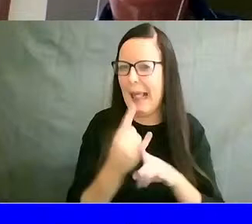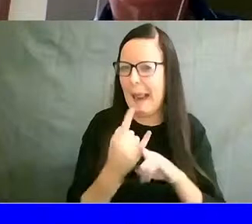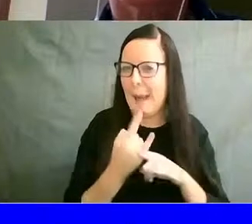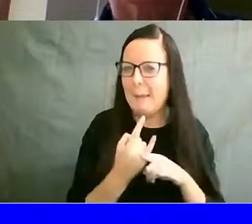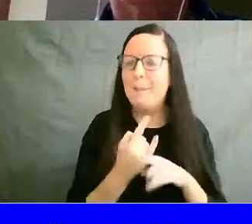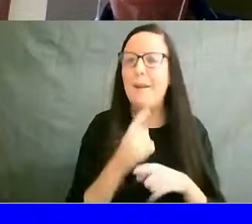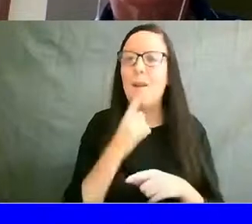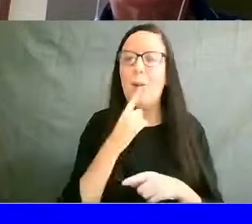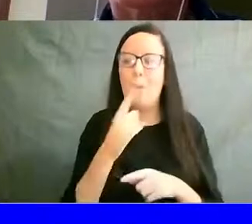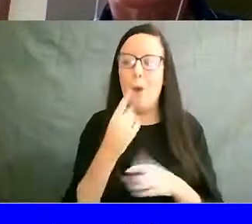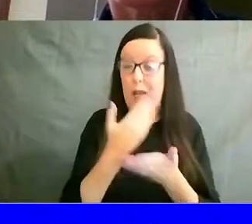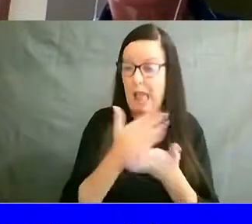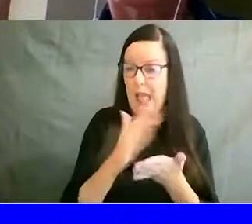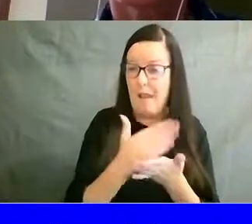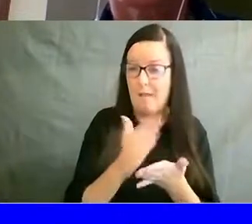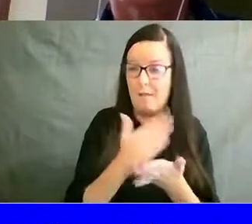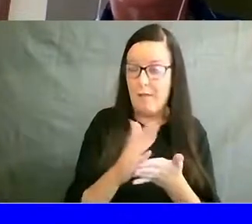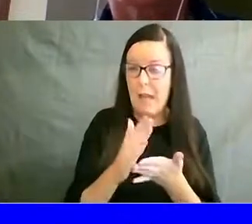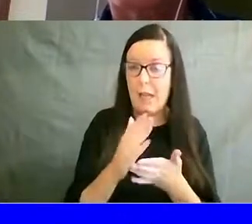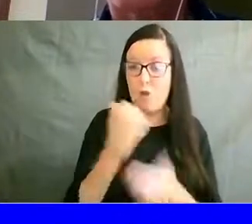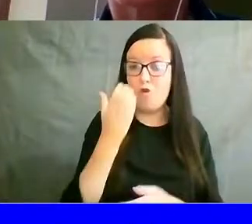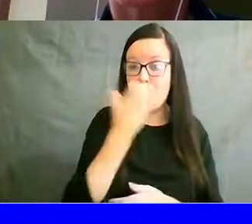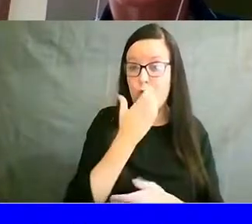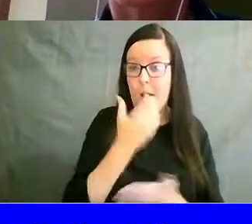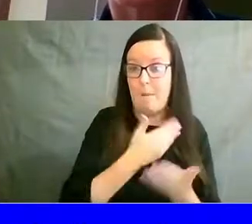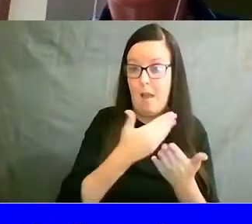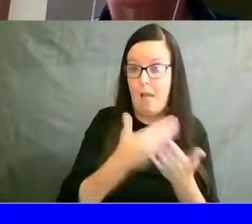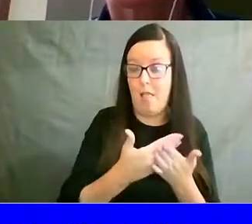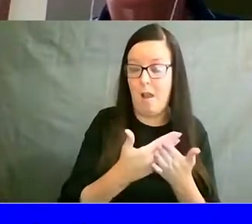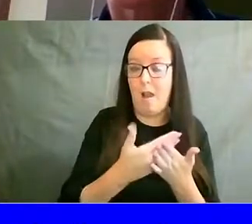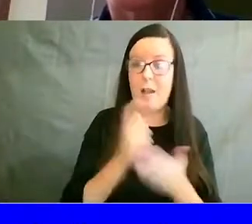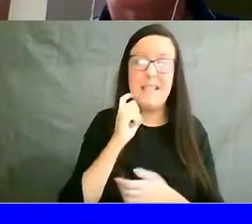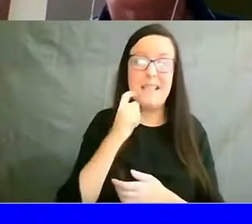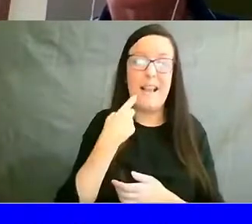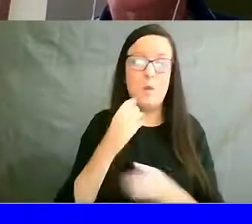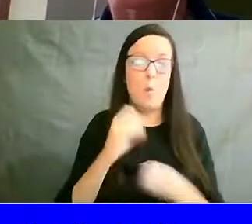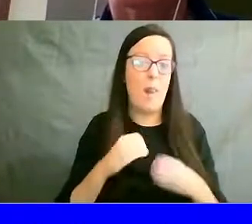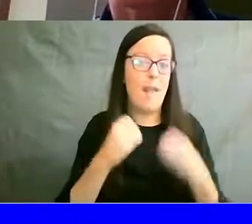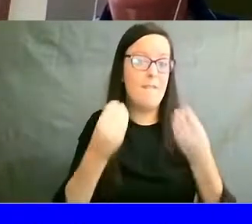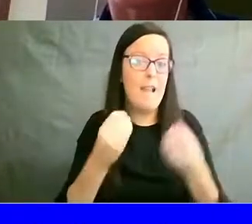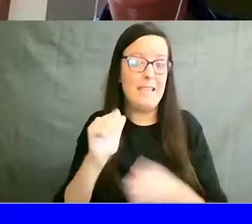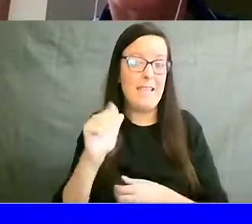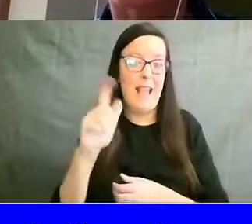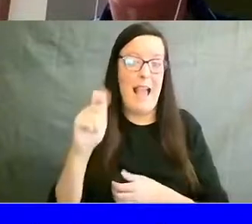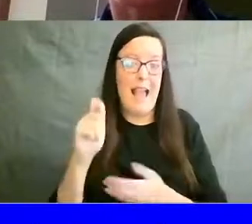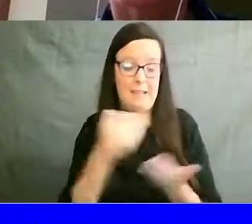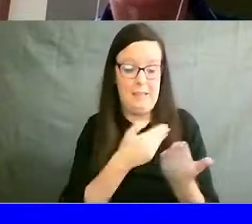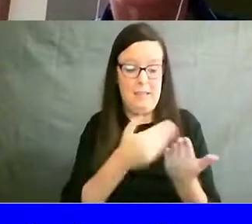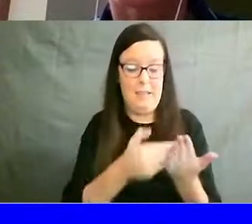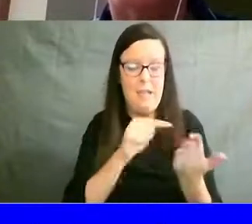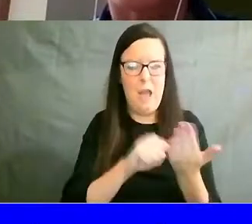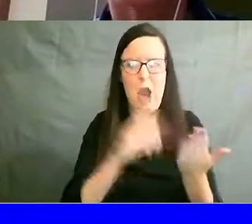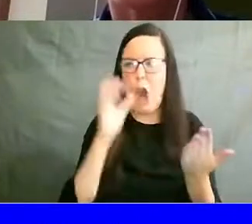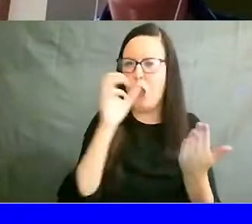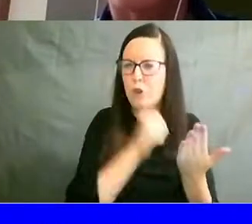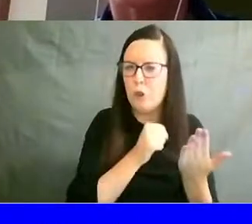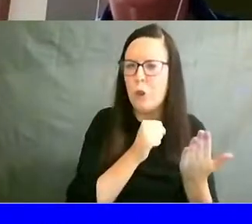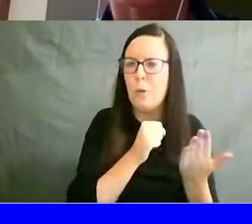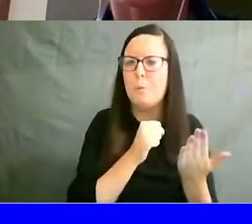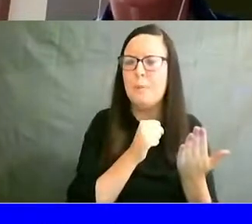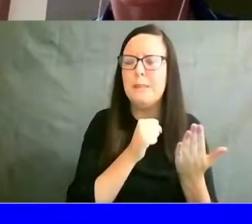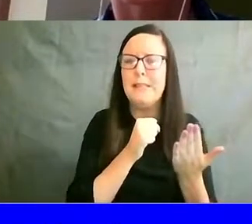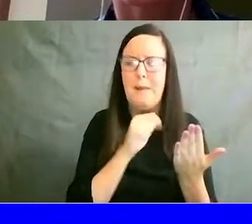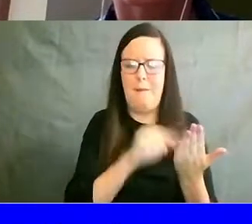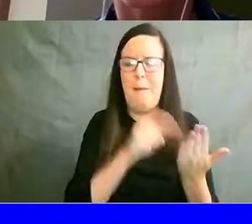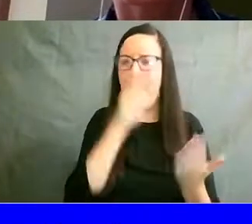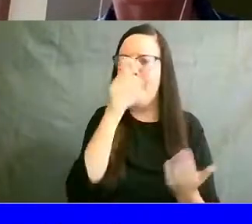to clarify, under the Criminal Law Sexual Offences Act, it is assumed in all cases that the person doesn't have the